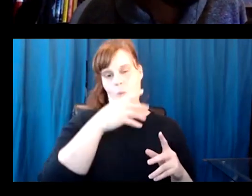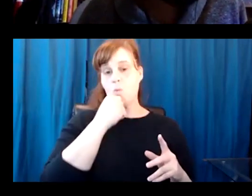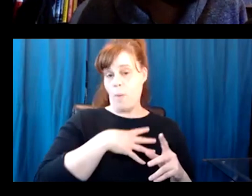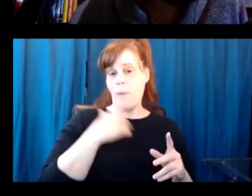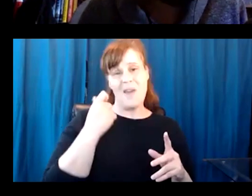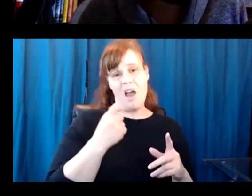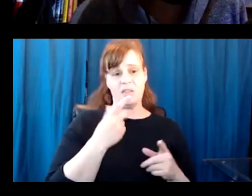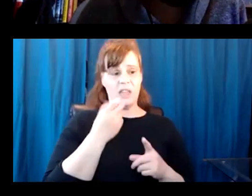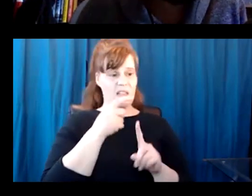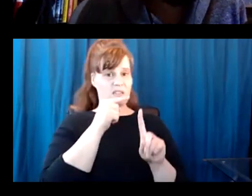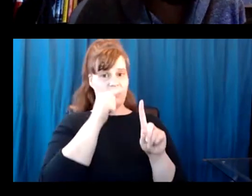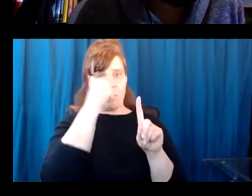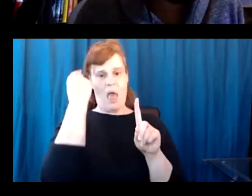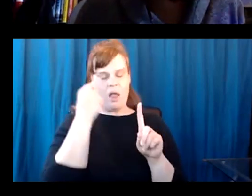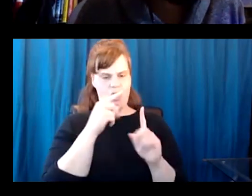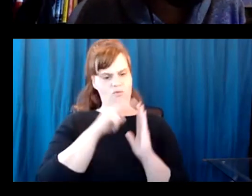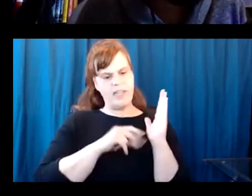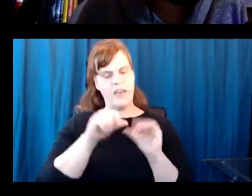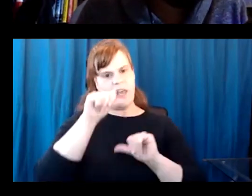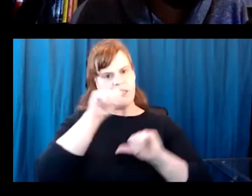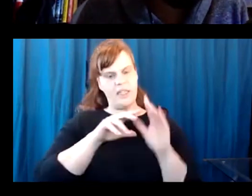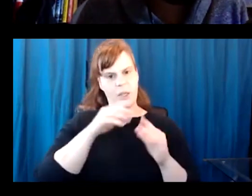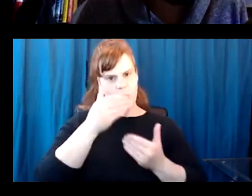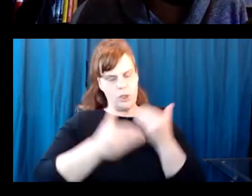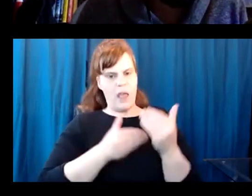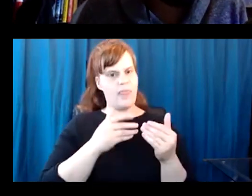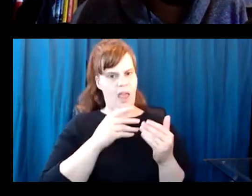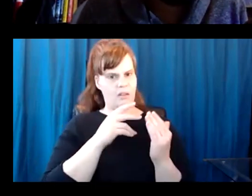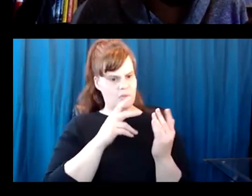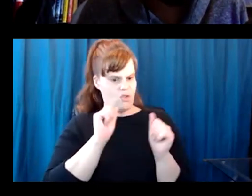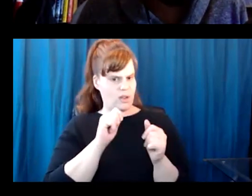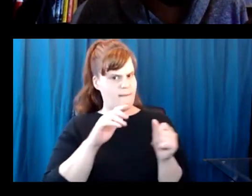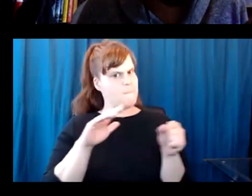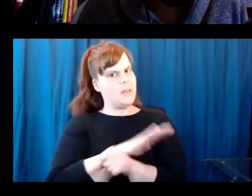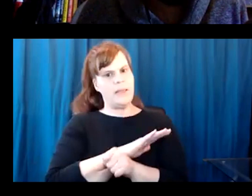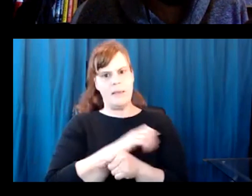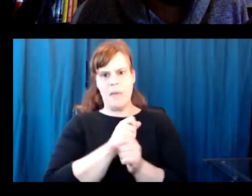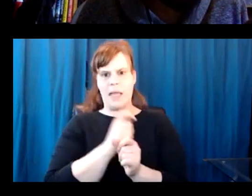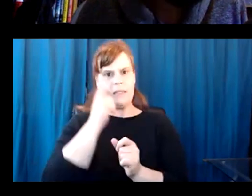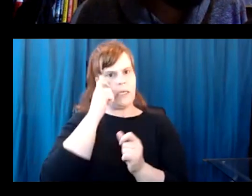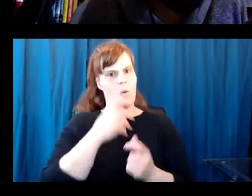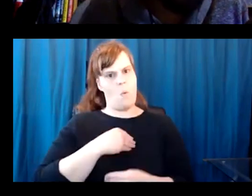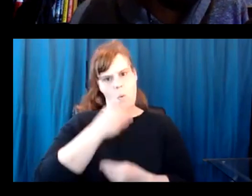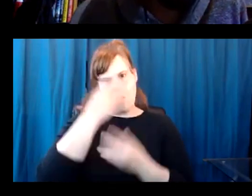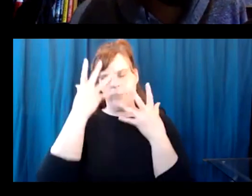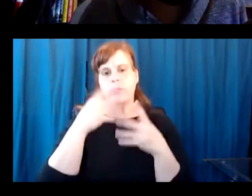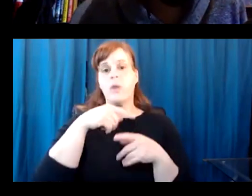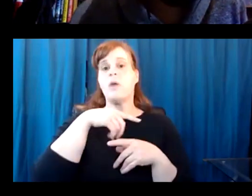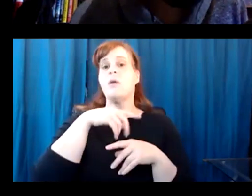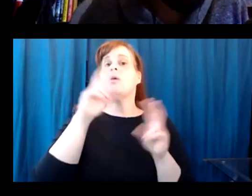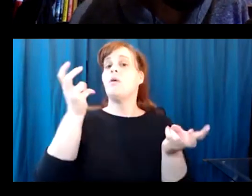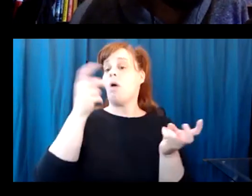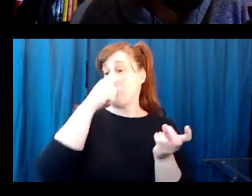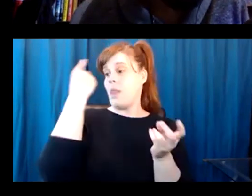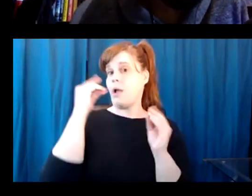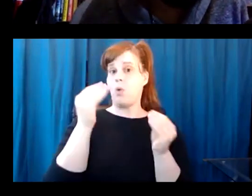a scientific procedure that could result in the complete bleaching of his skin. Black No More claims to be able to turn